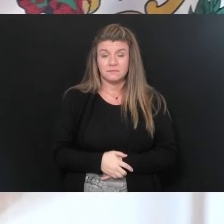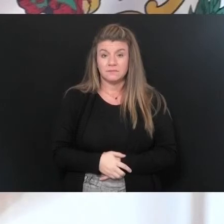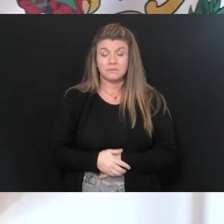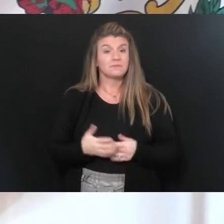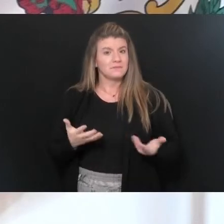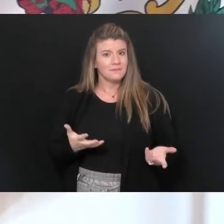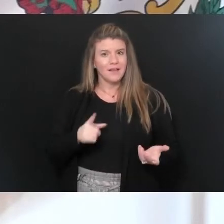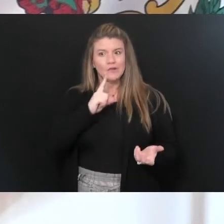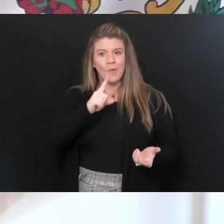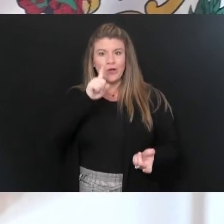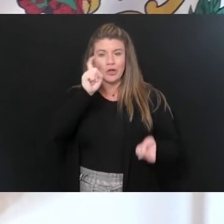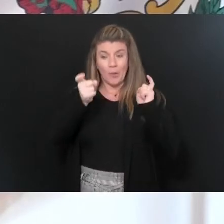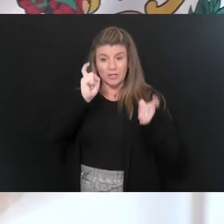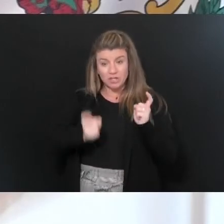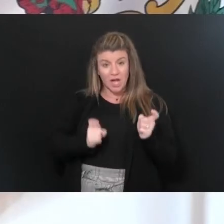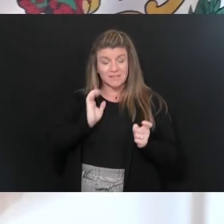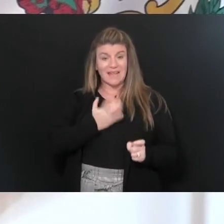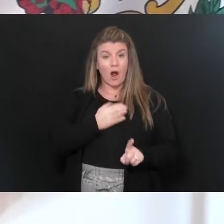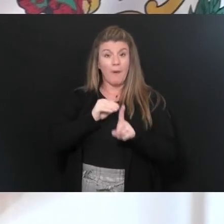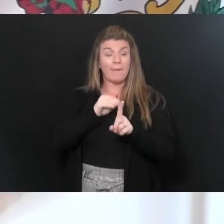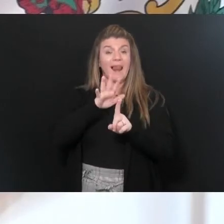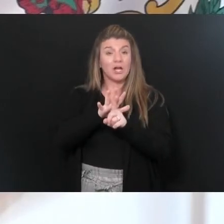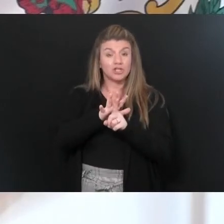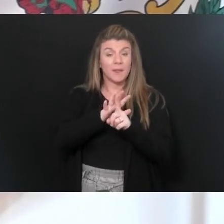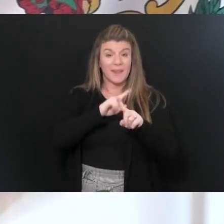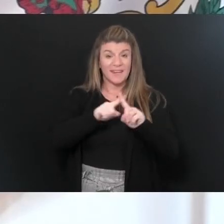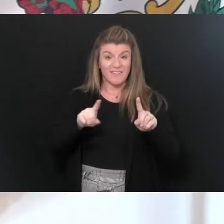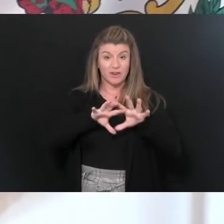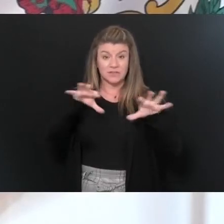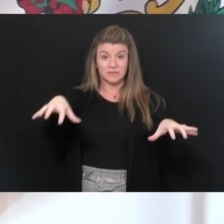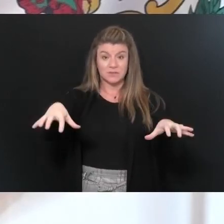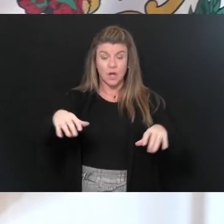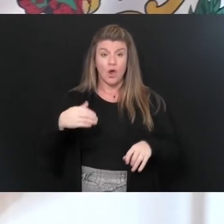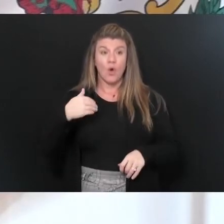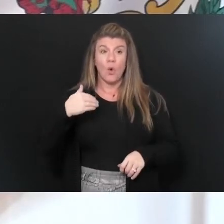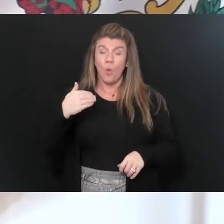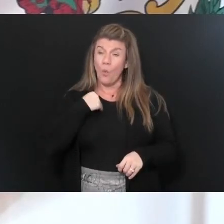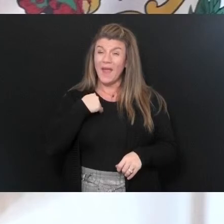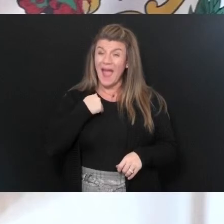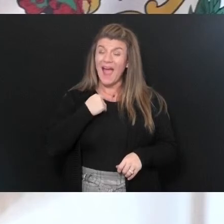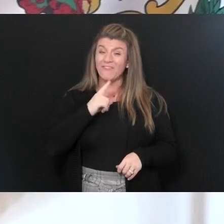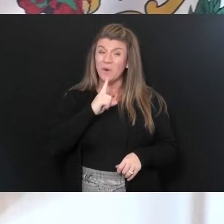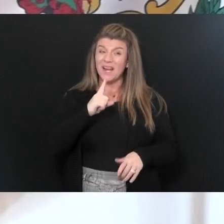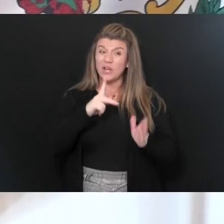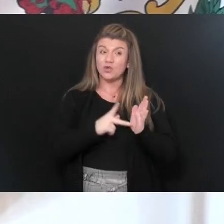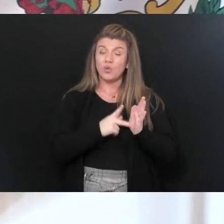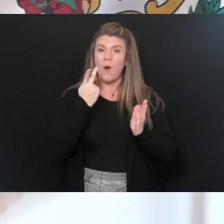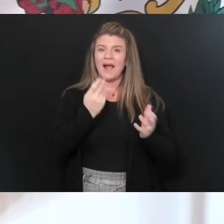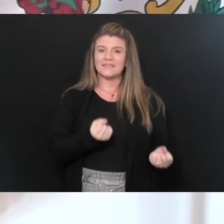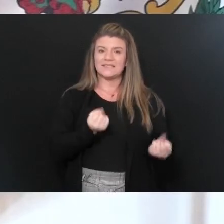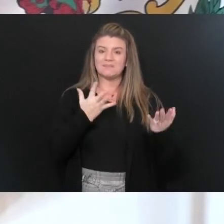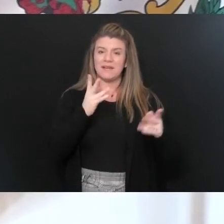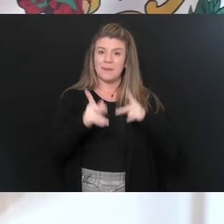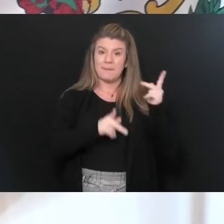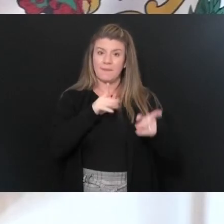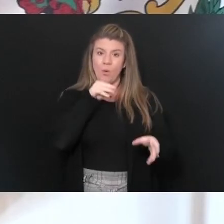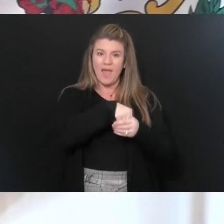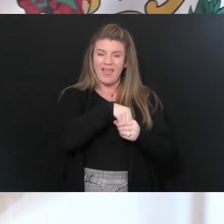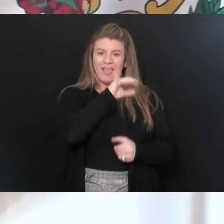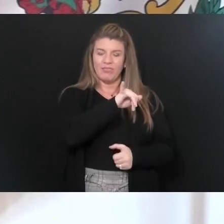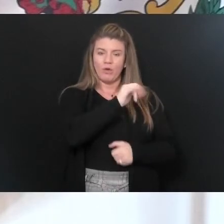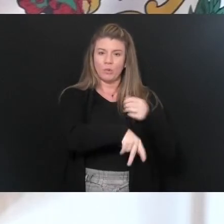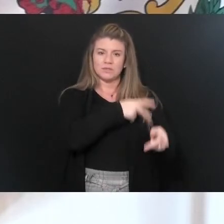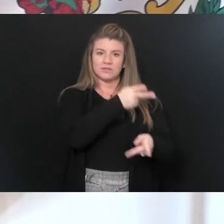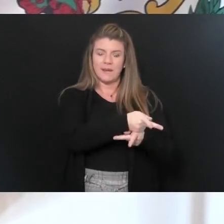when you adjust for our population, we have nearly twice as many people in these types